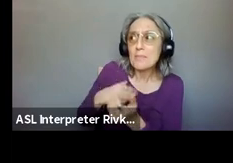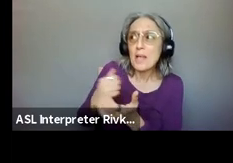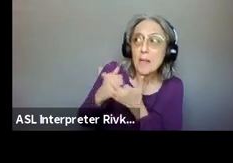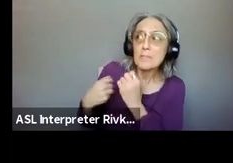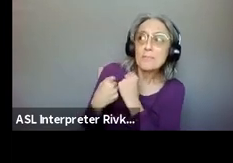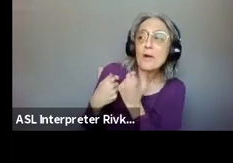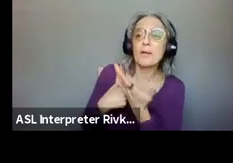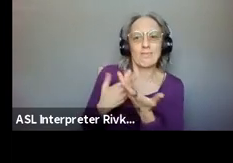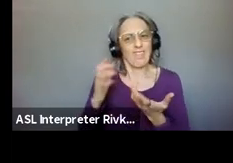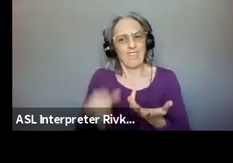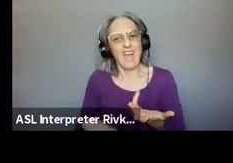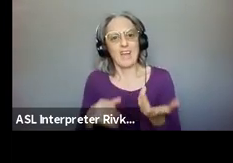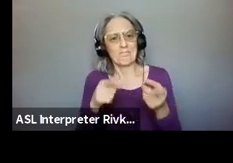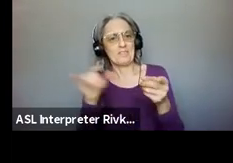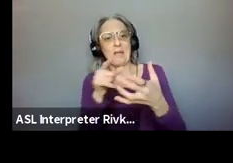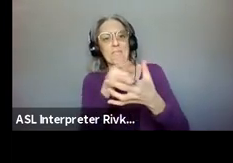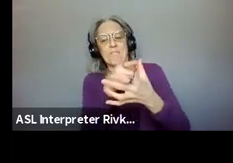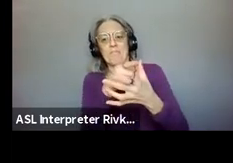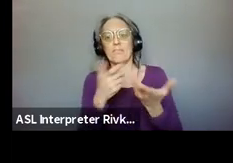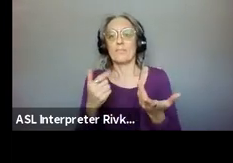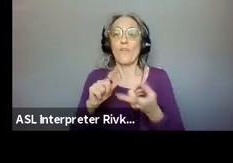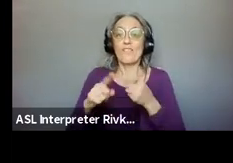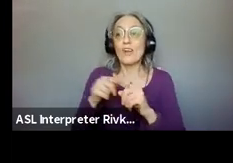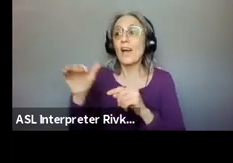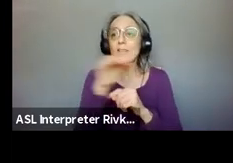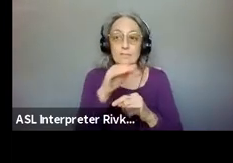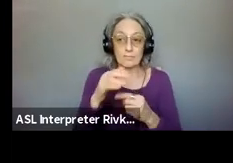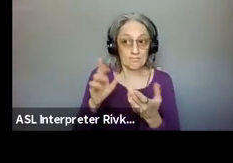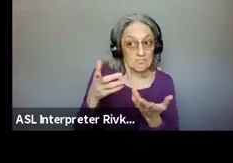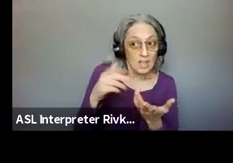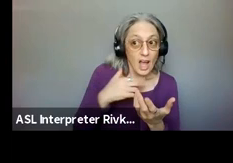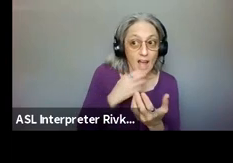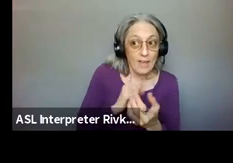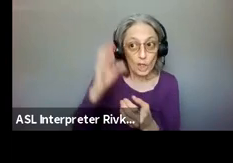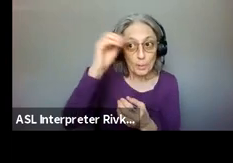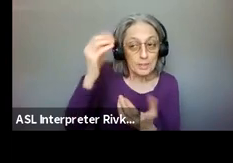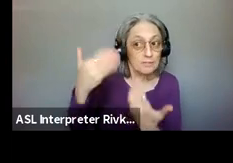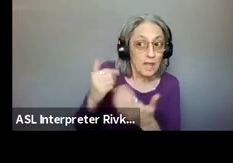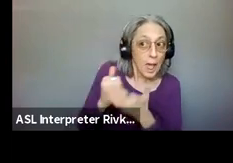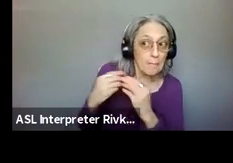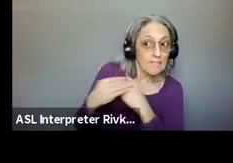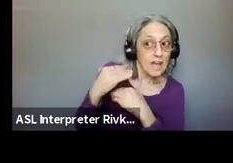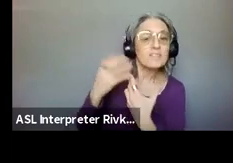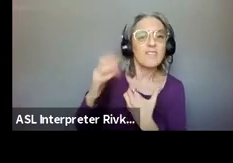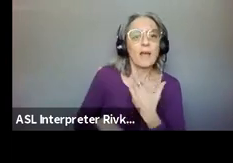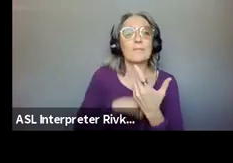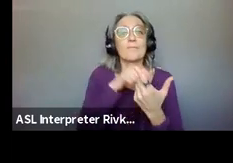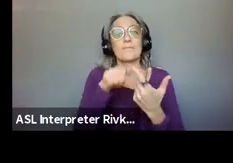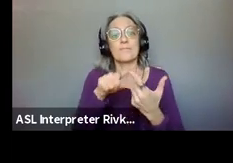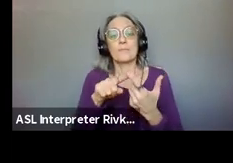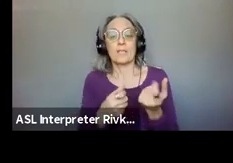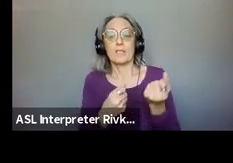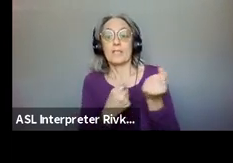respect and whose opinion matters to you in terms of making good decisions. There's also a process called supported decision